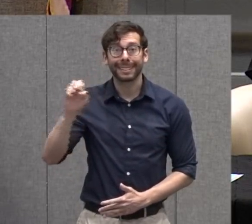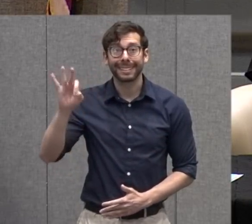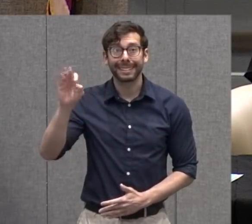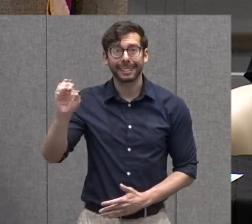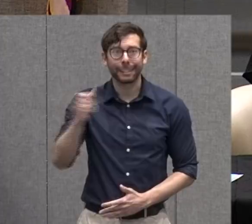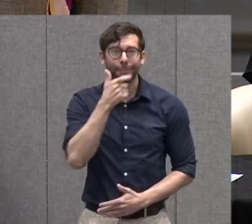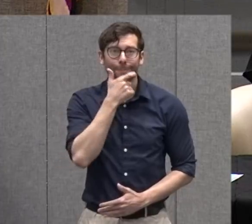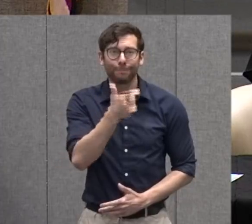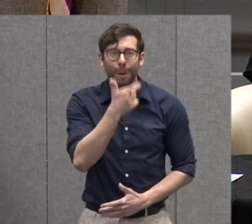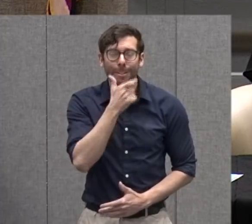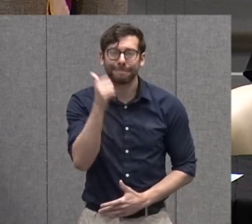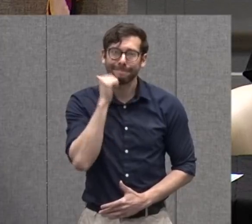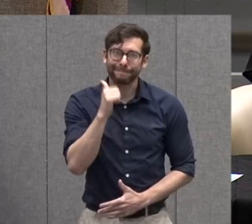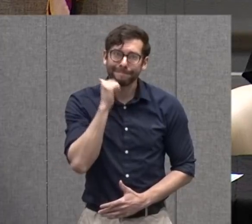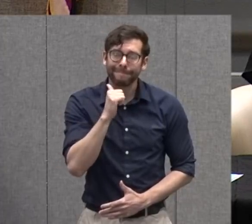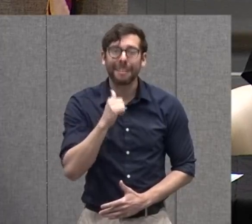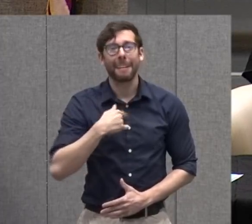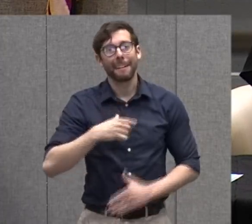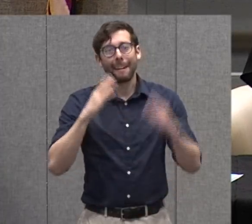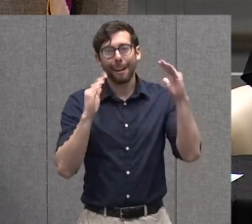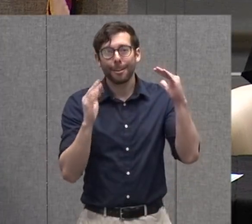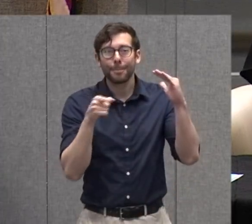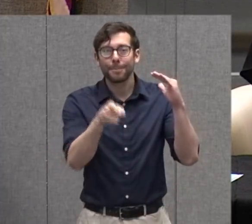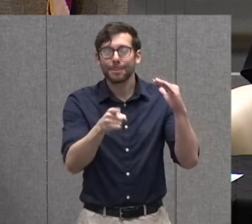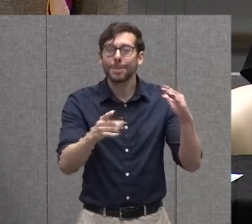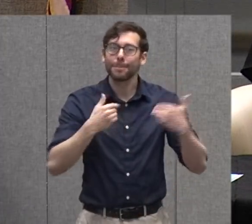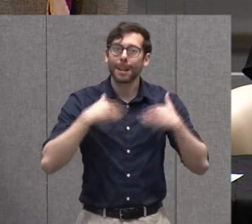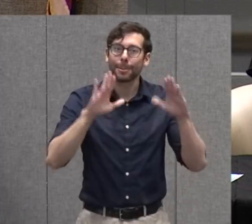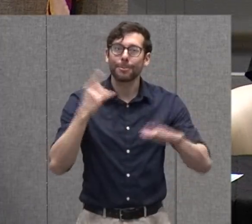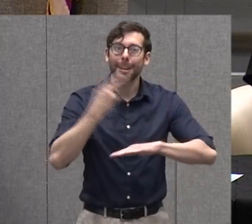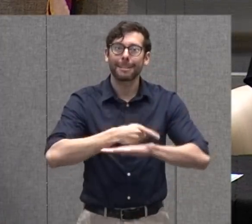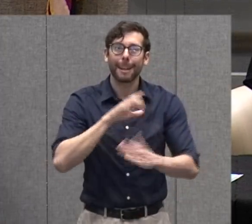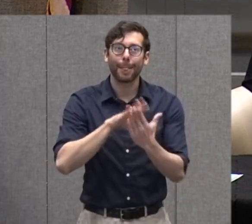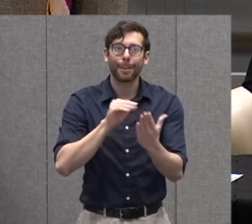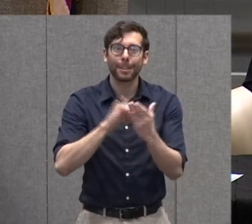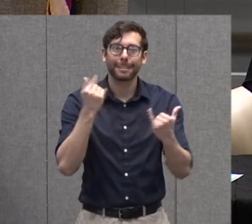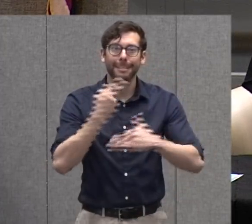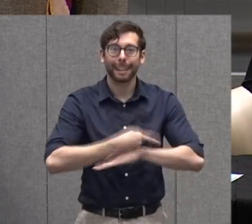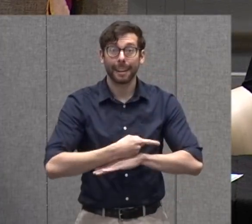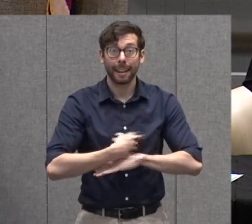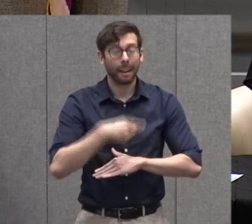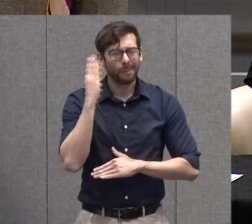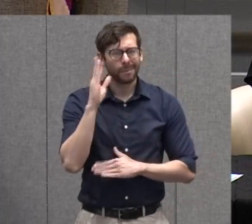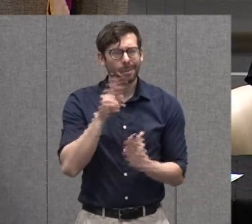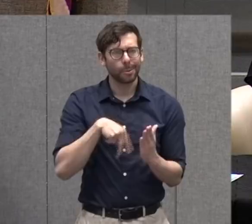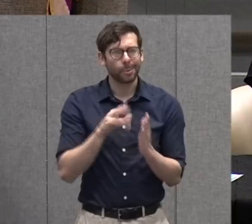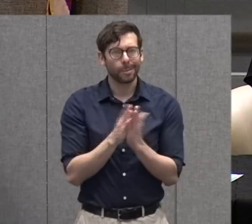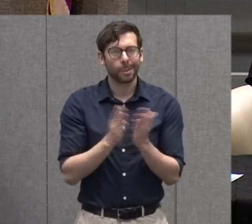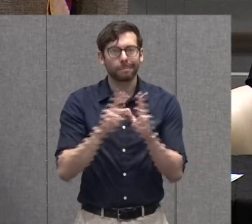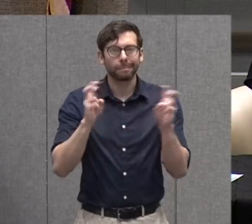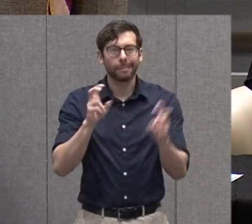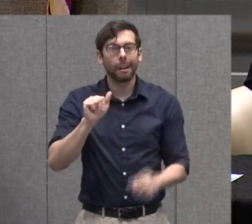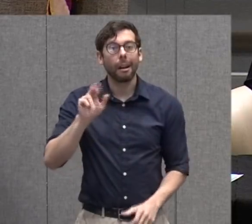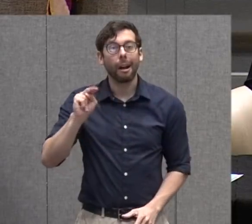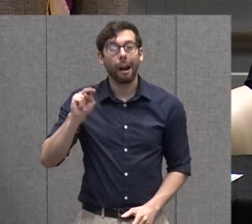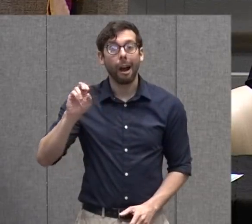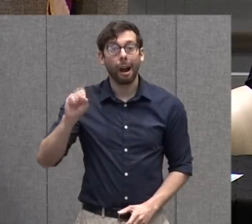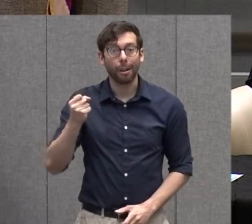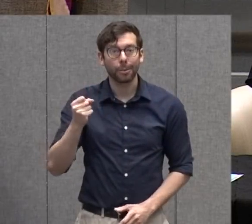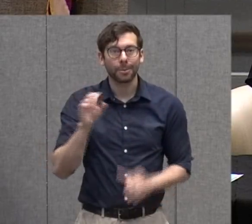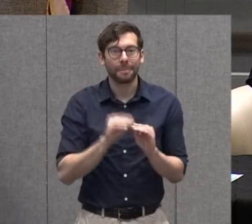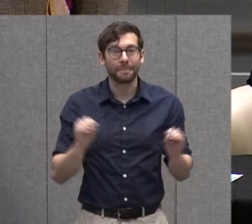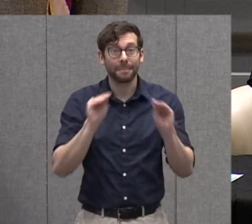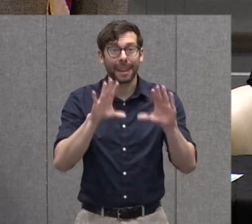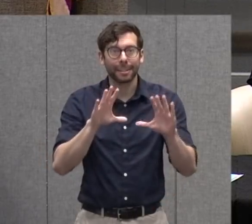day. I hope you've had a great day of learning with us, Kylie. Today I'm going to read for you Anno's Magic Seeds. This is a